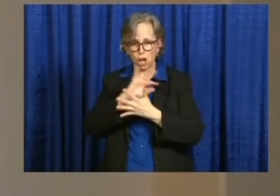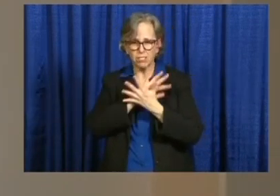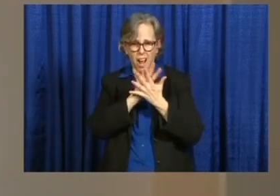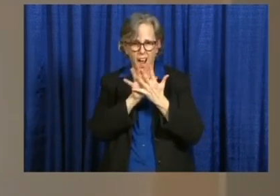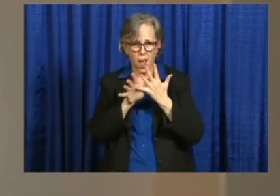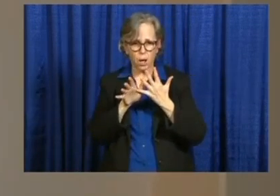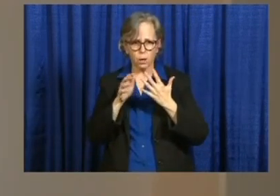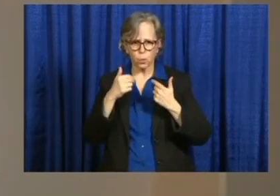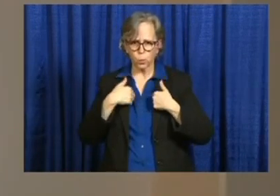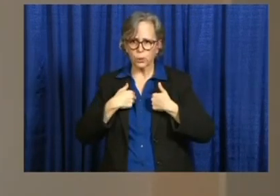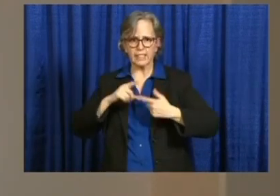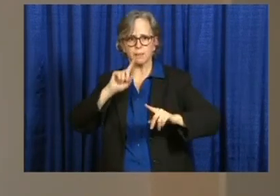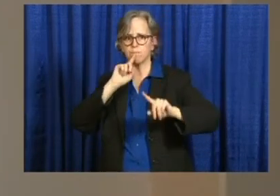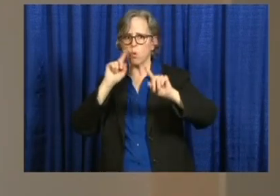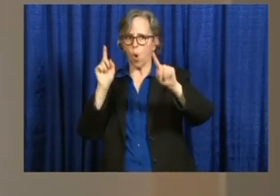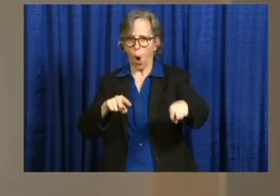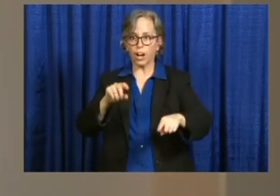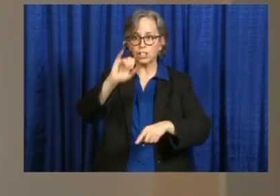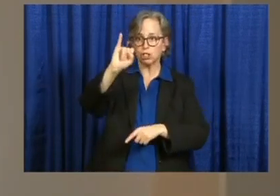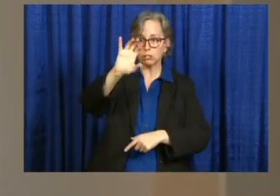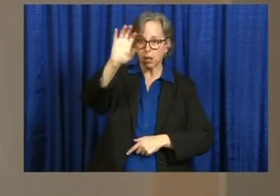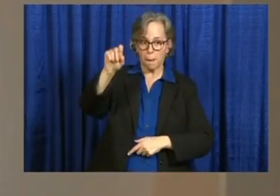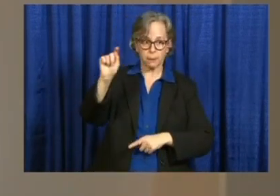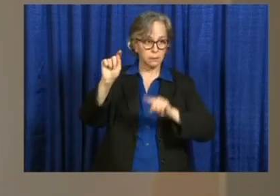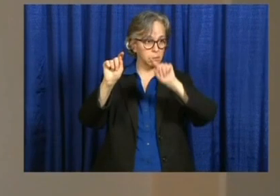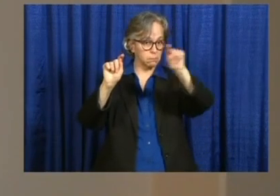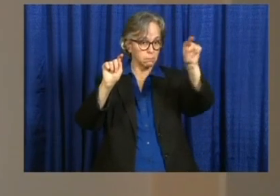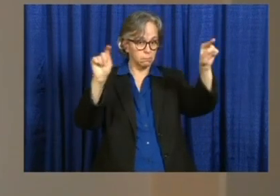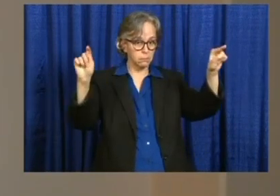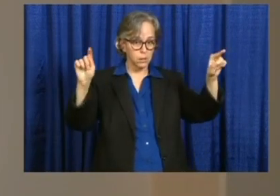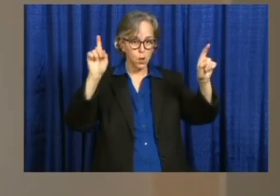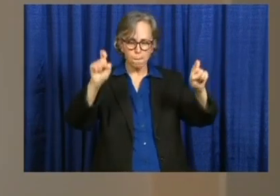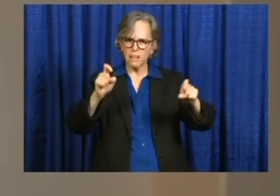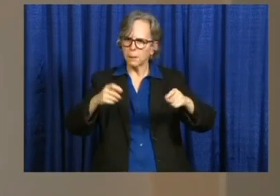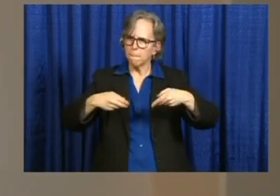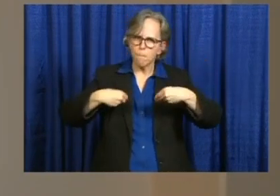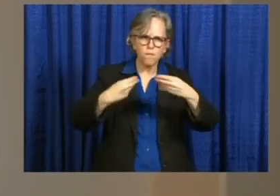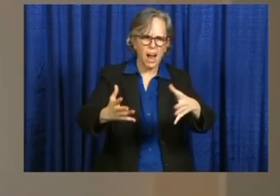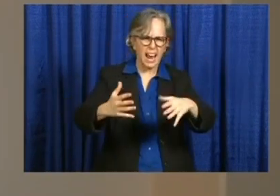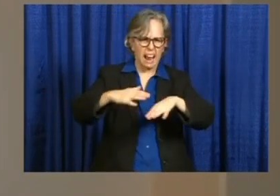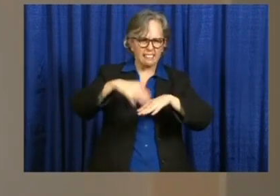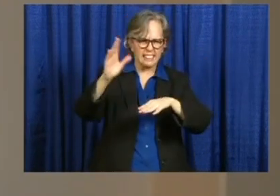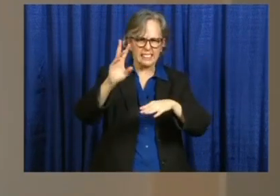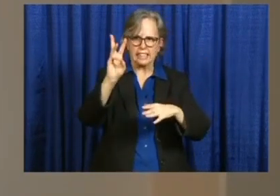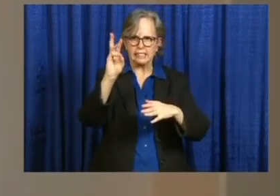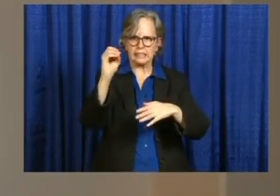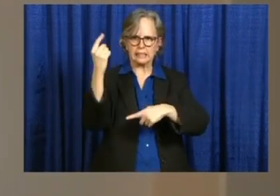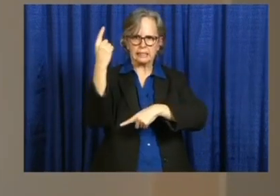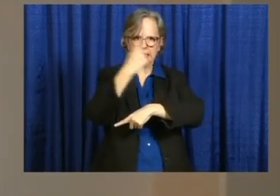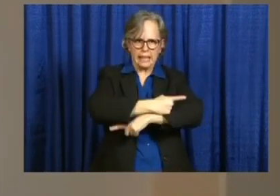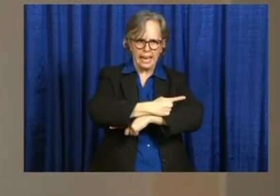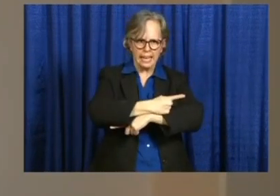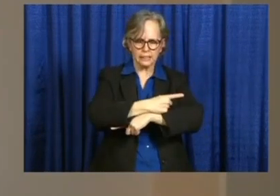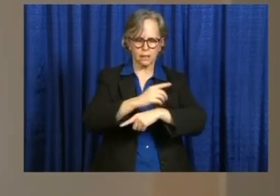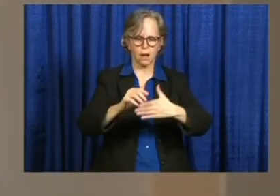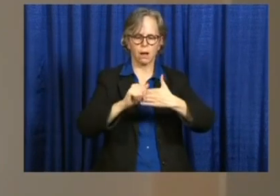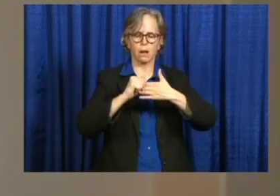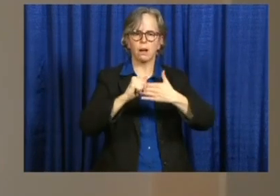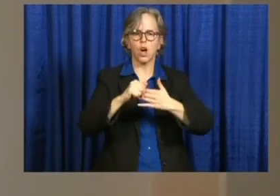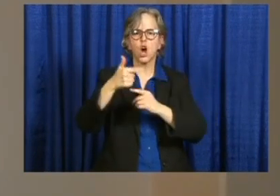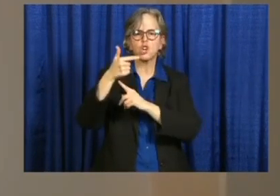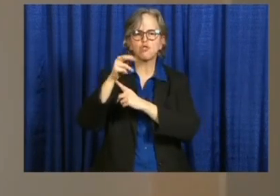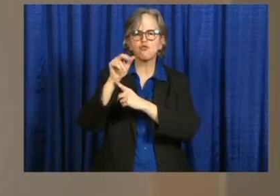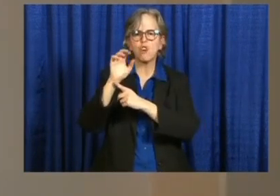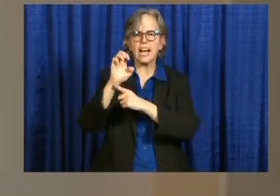to provide their insureds with at least a 60-day grace period to pay insurance premiums and